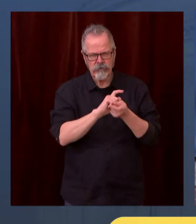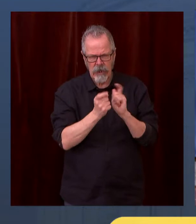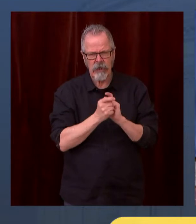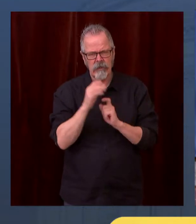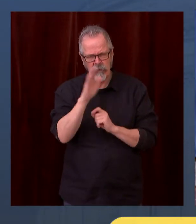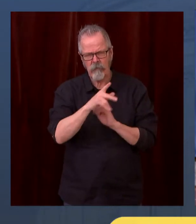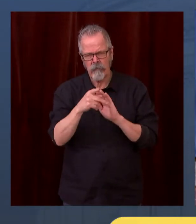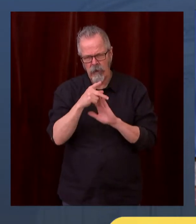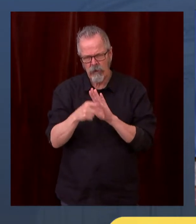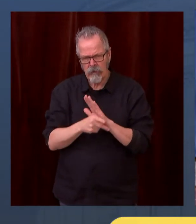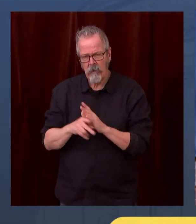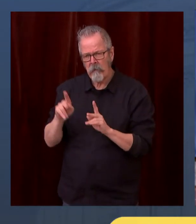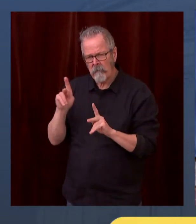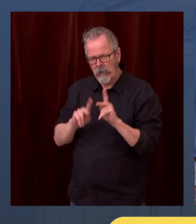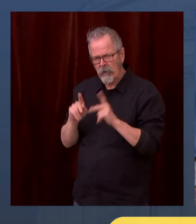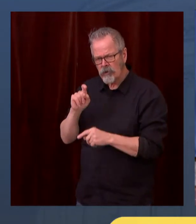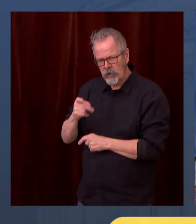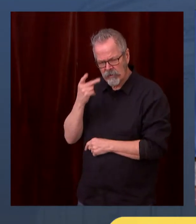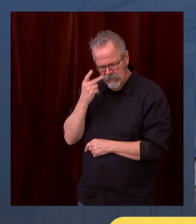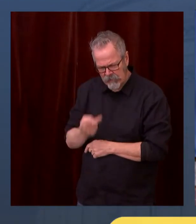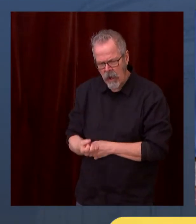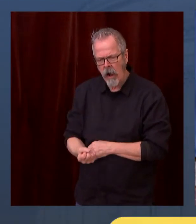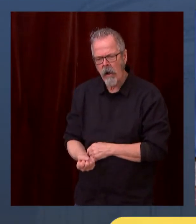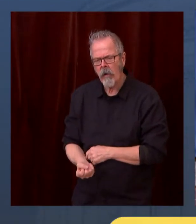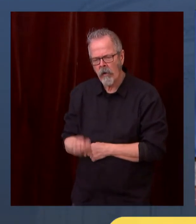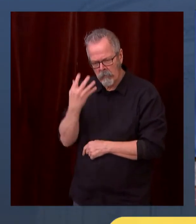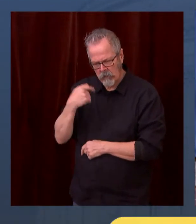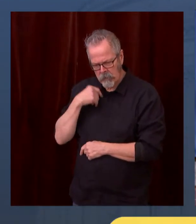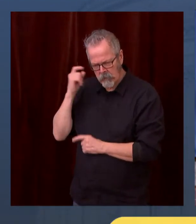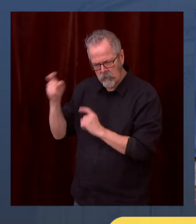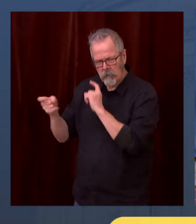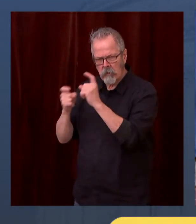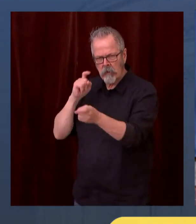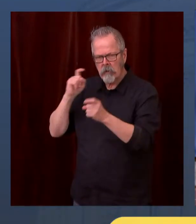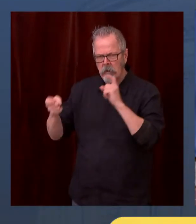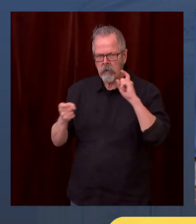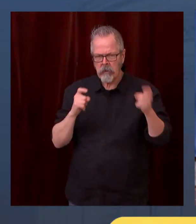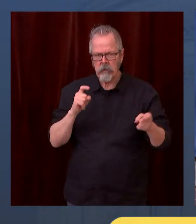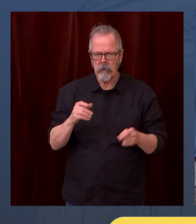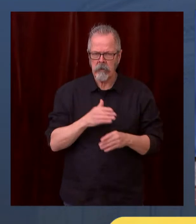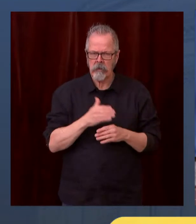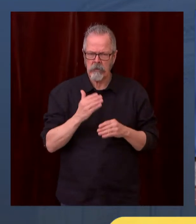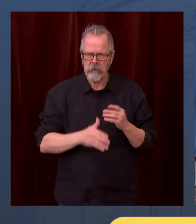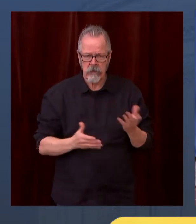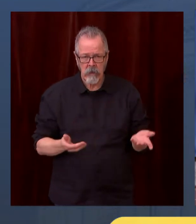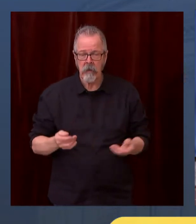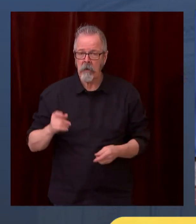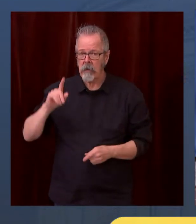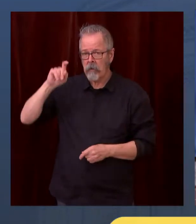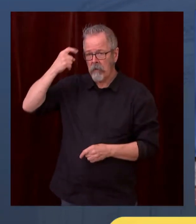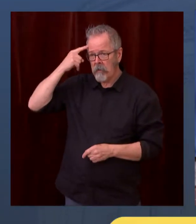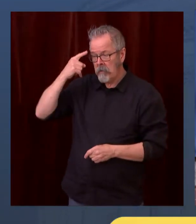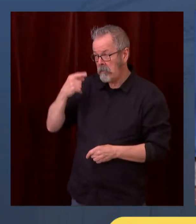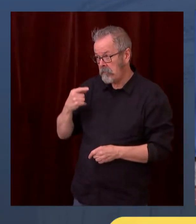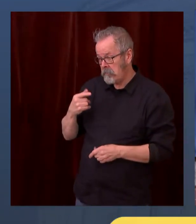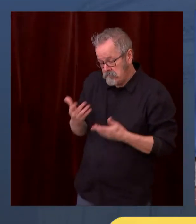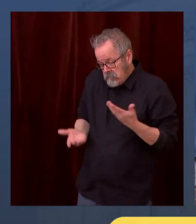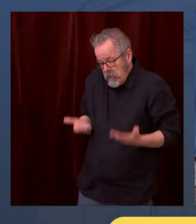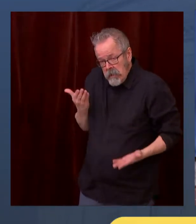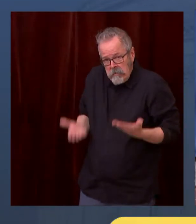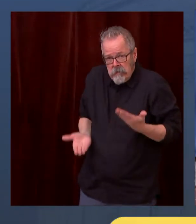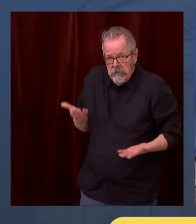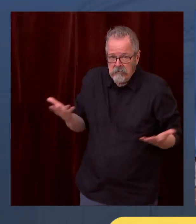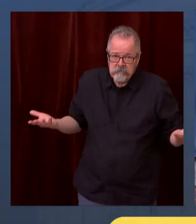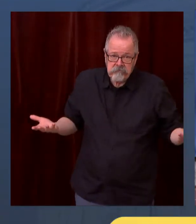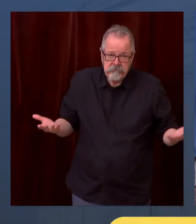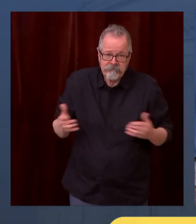many doses each provider has received? Maybe. Yeah. We'll think about that. I